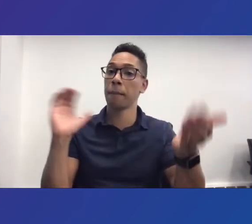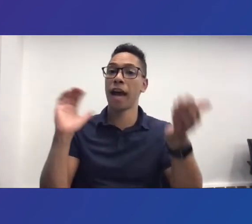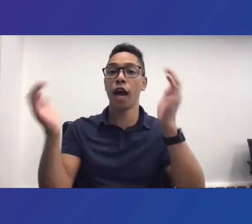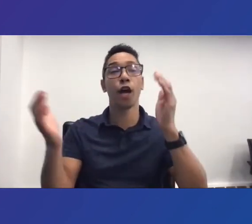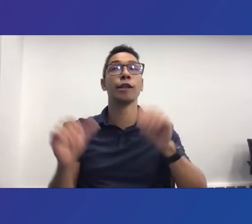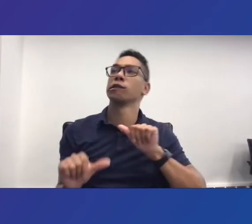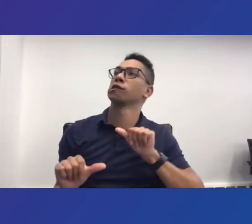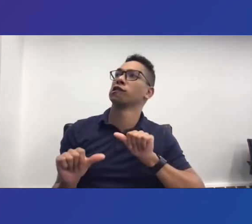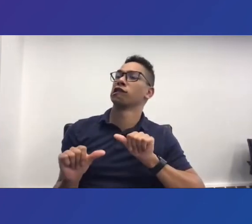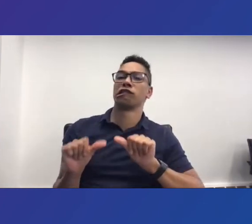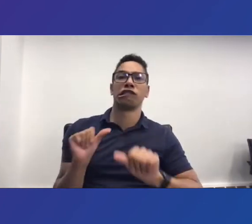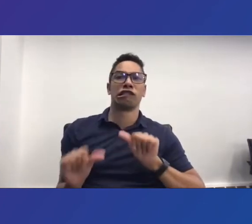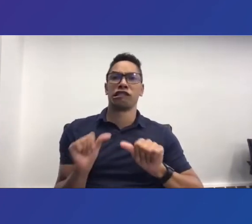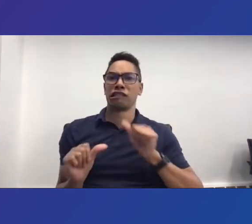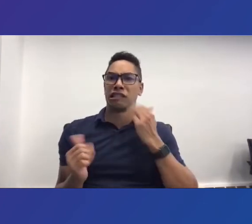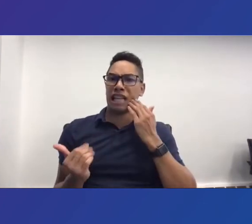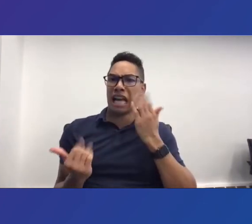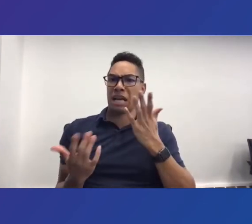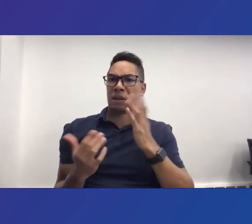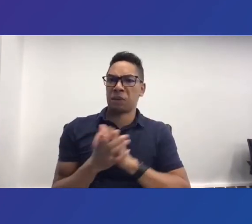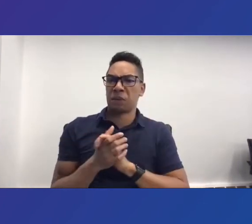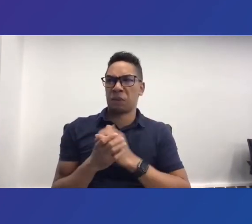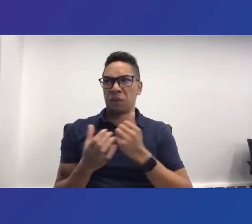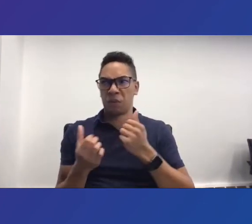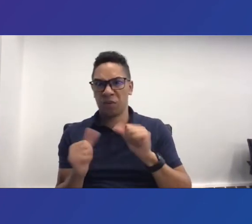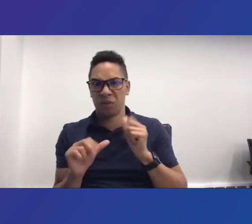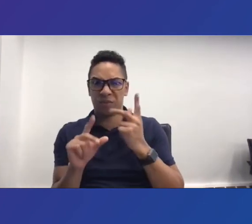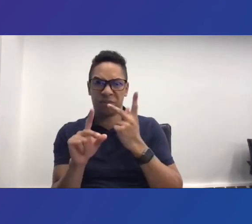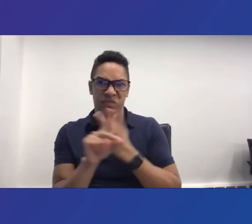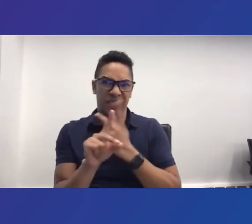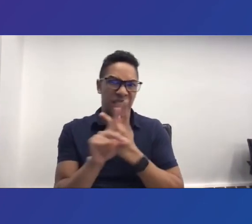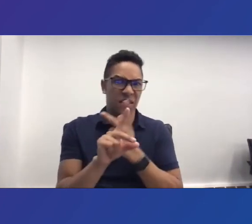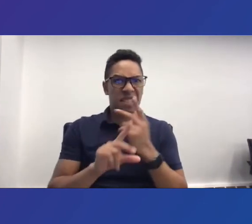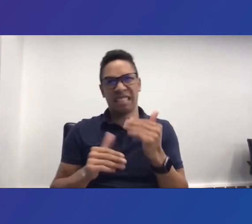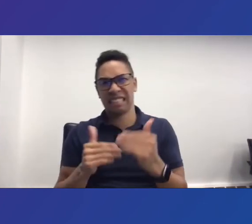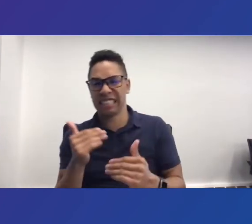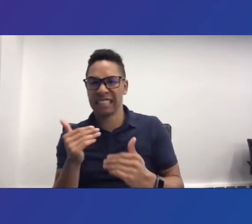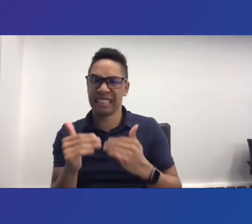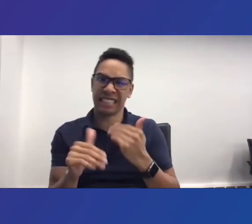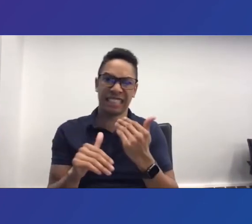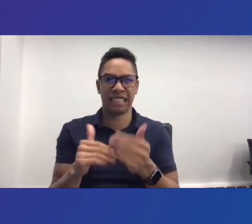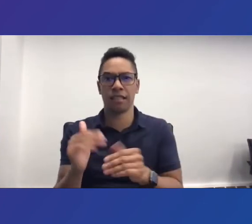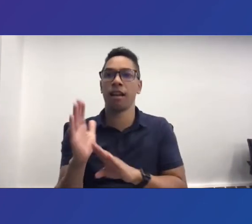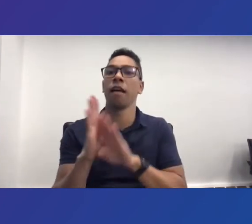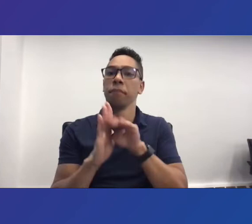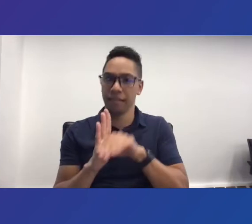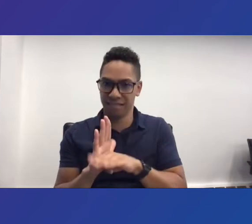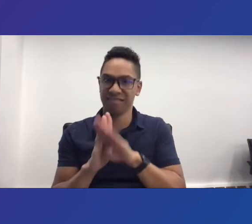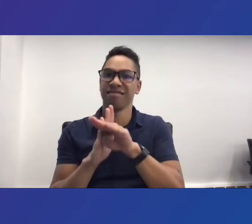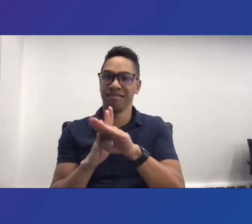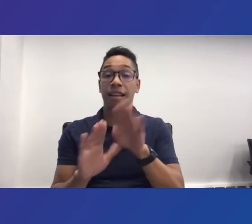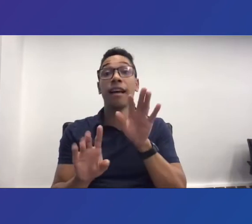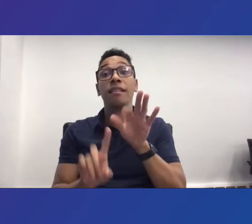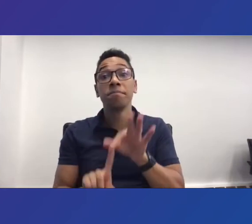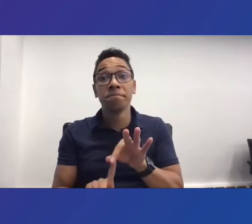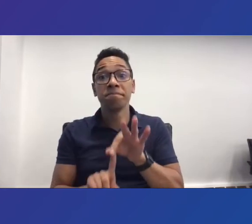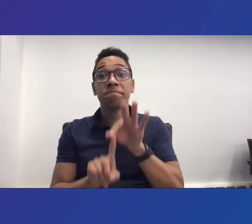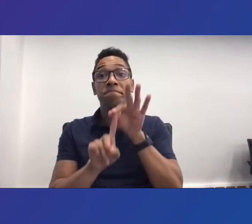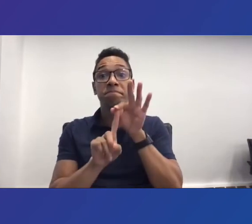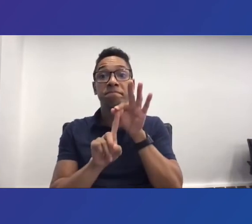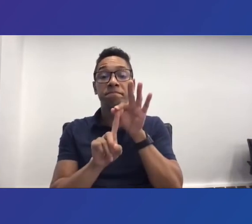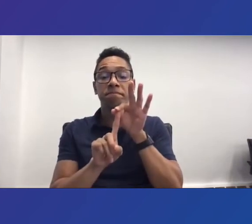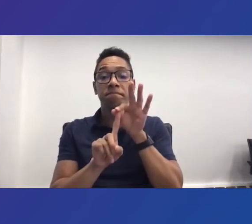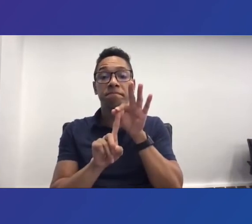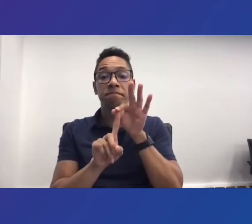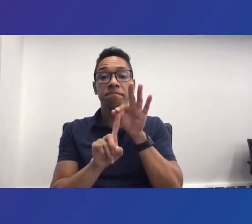want, and sort of figuring it out along the way and making those pivots. Especially,